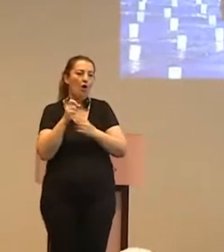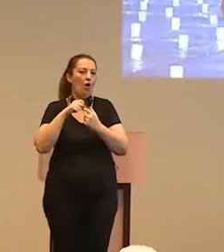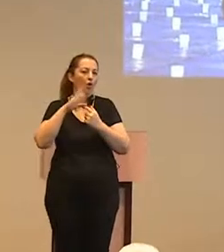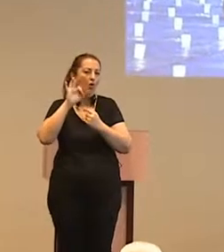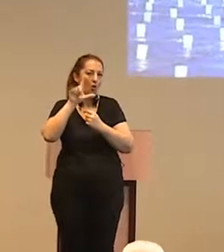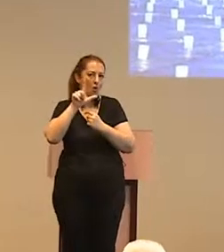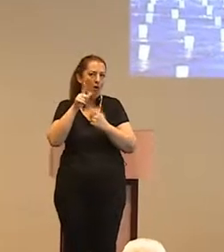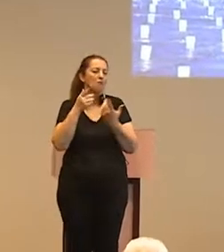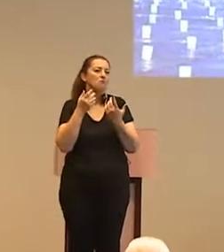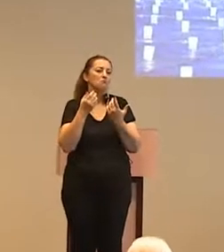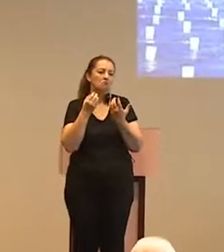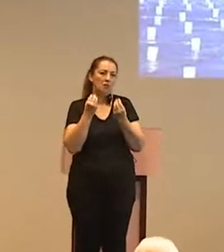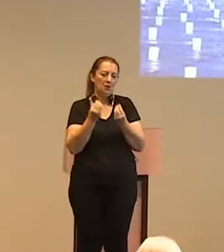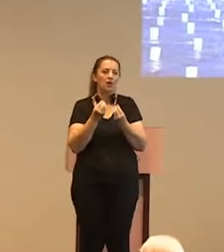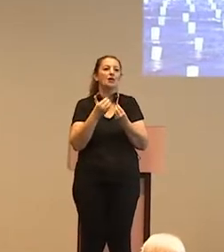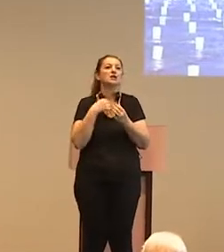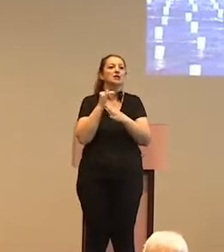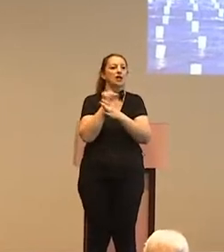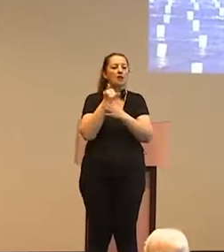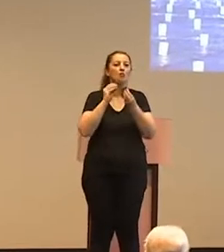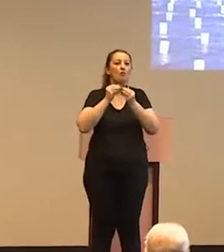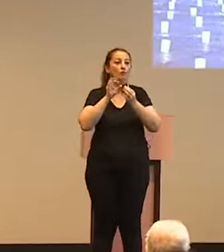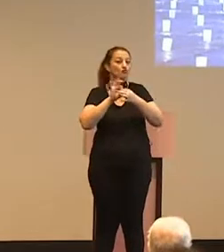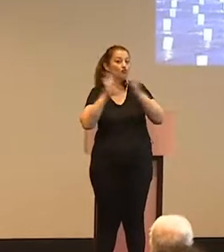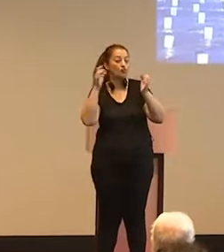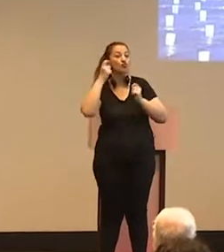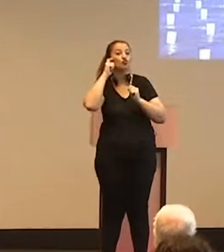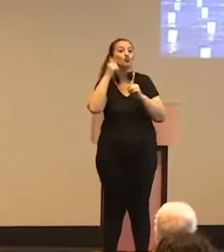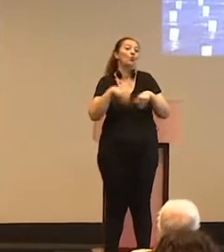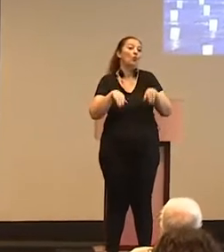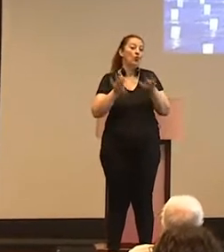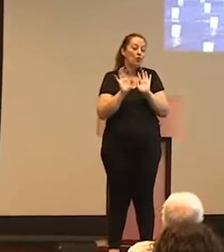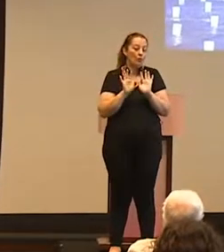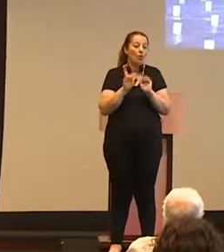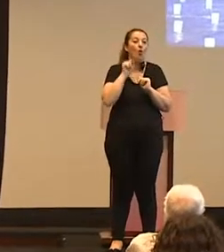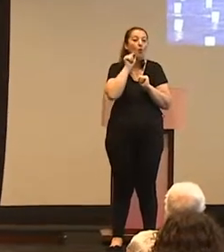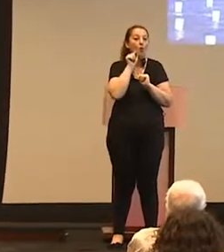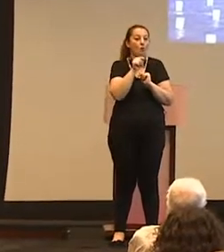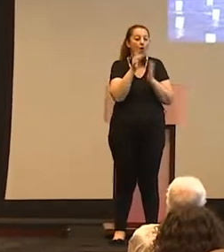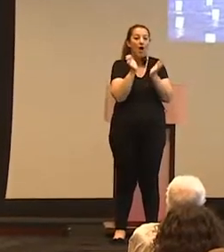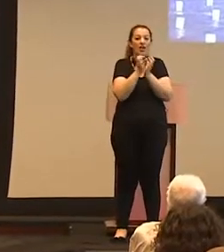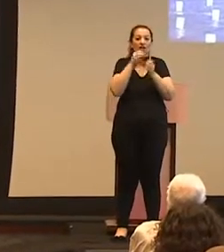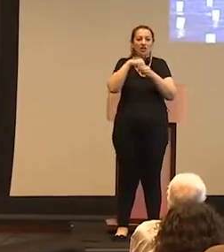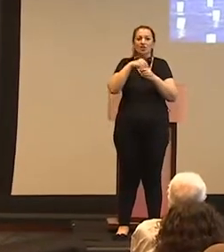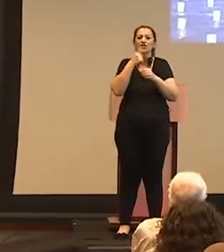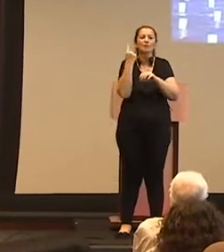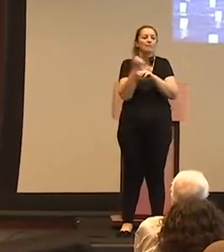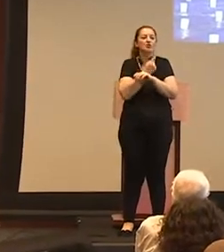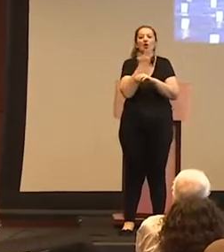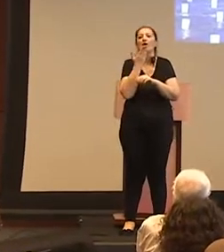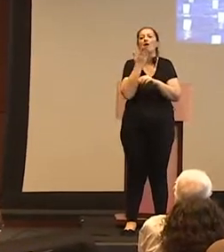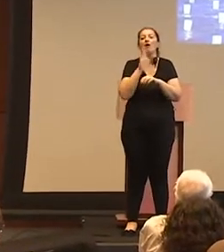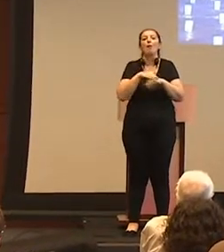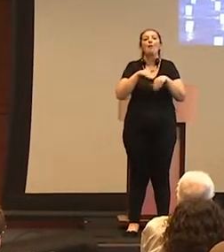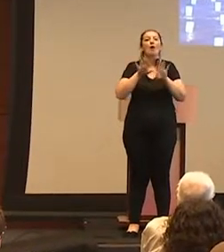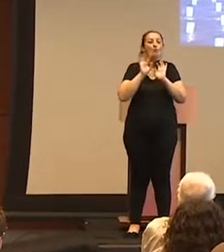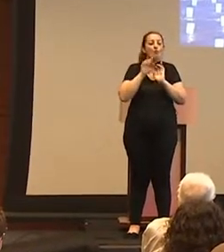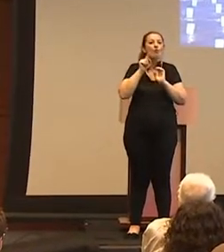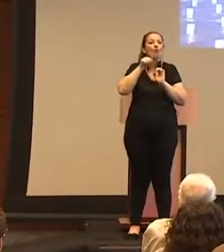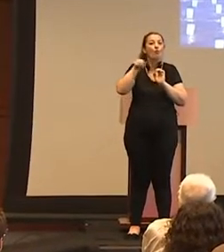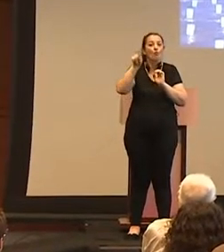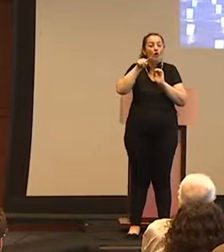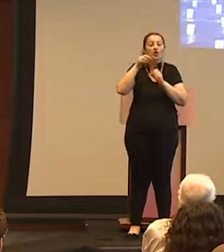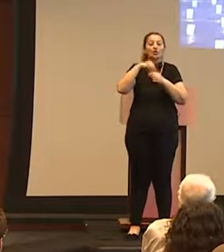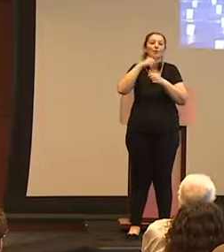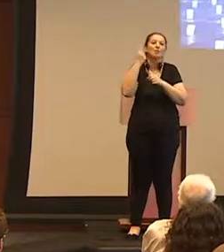as an artist she criticized her own role i don't think art can solve problems i can't do anything for